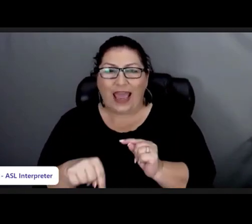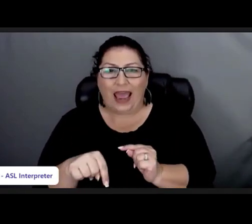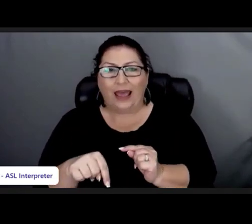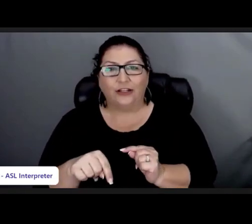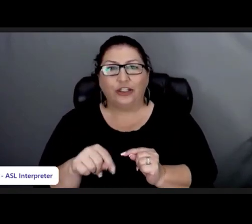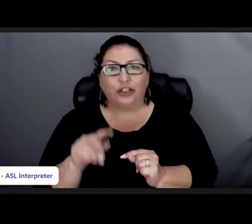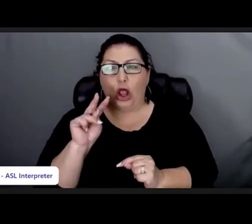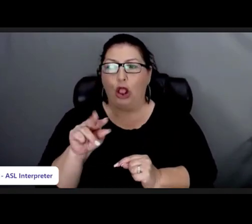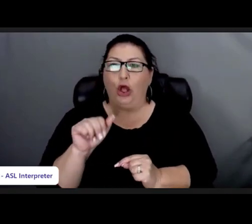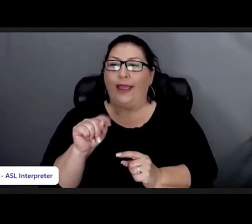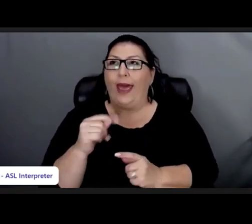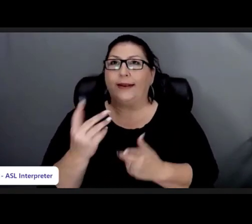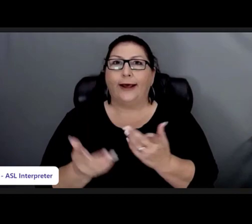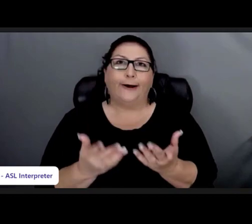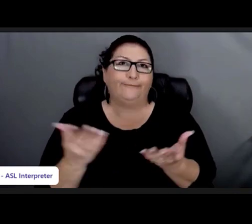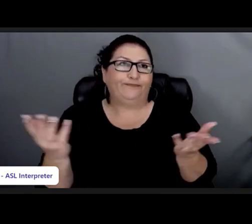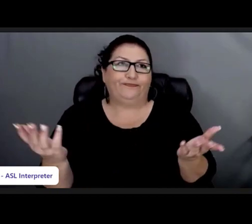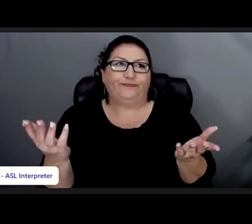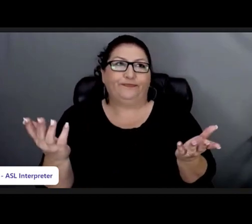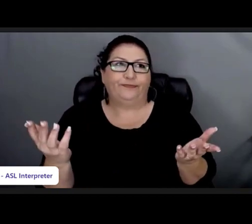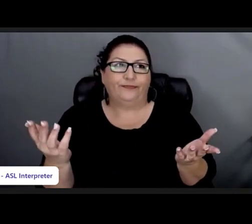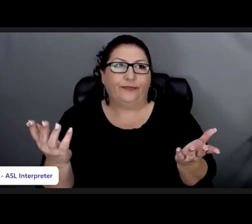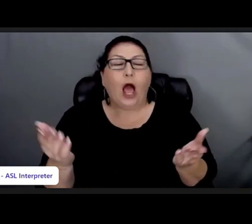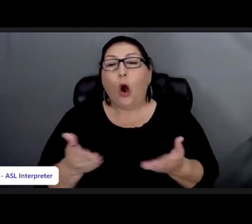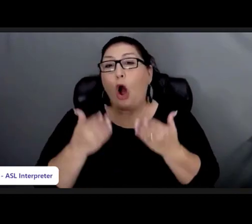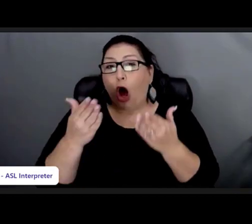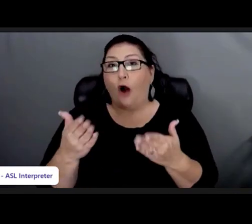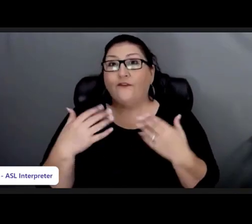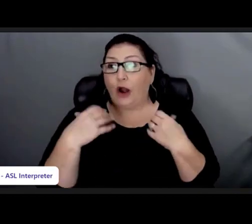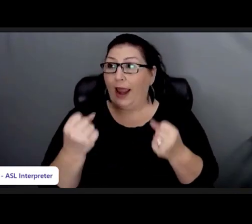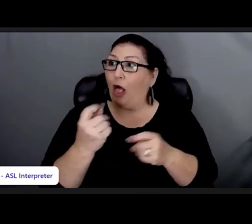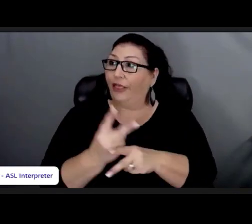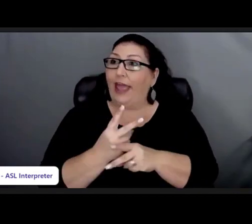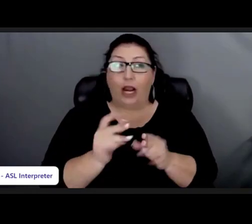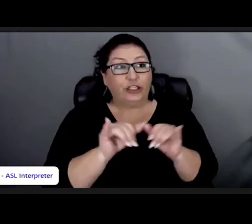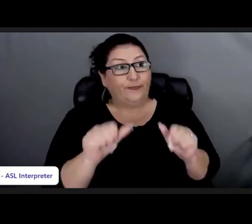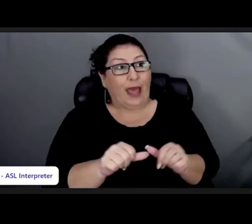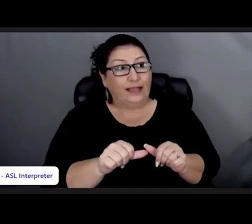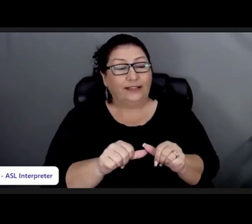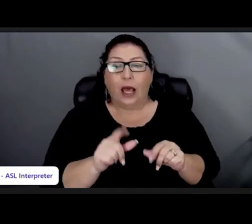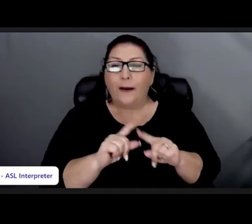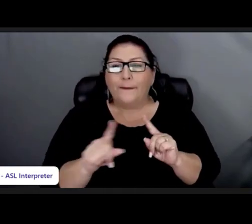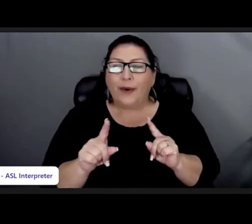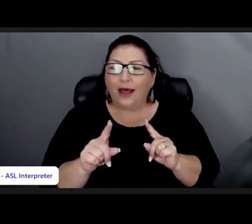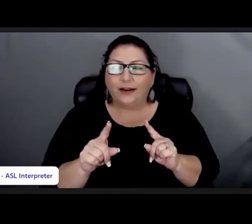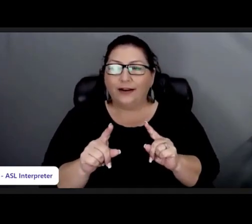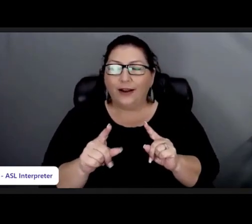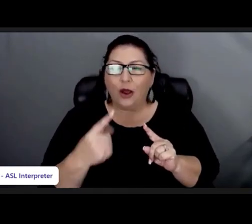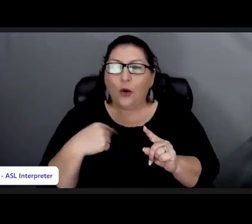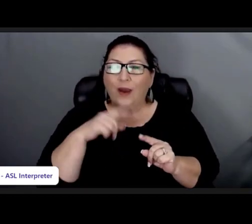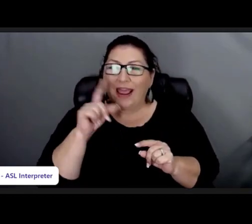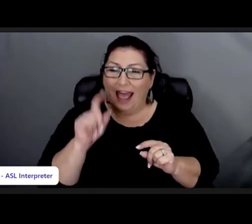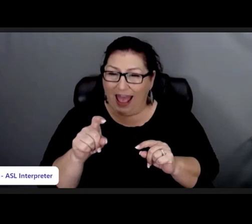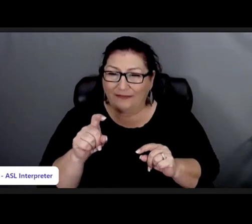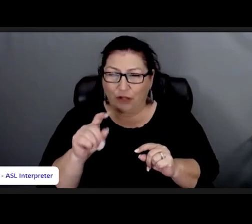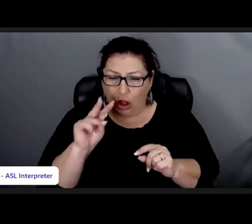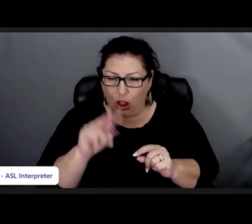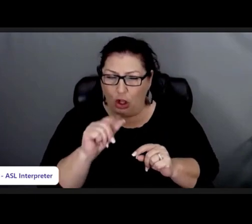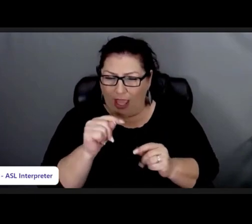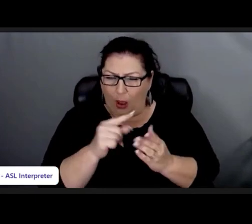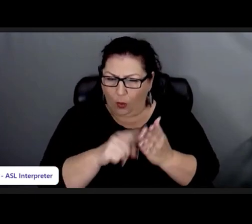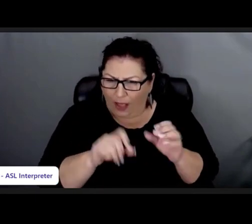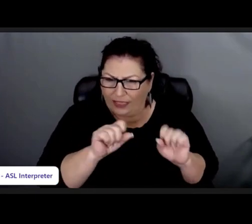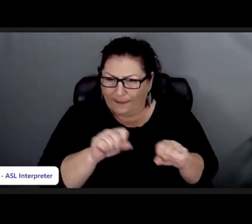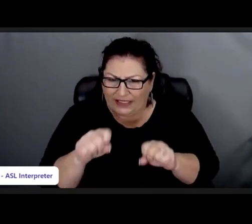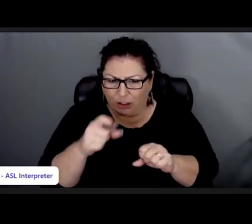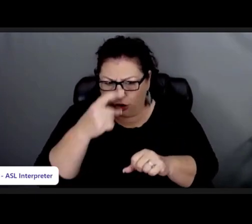at let's offer this healthcare space, but without looking at what the potential trauma is that we could